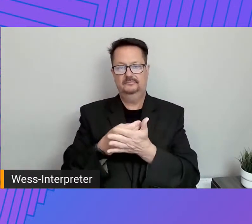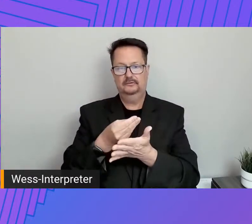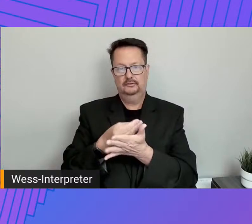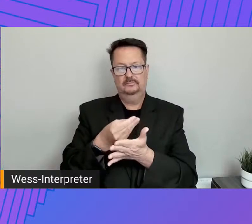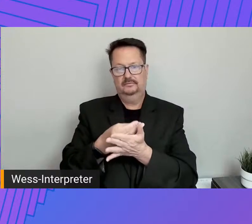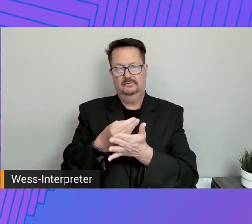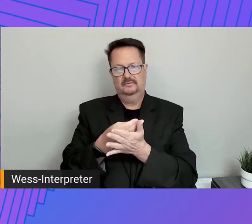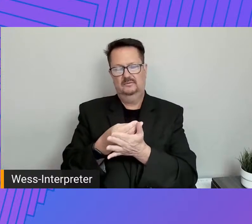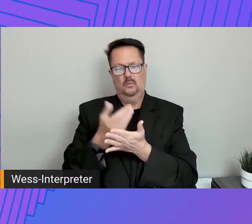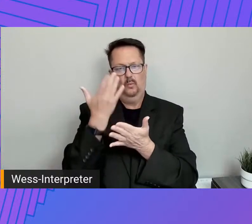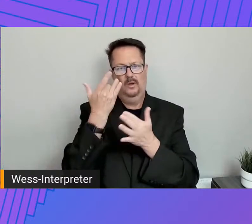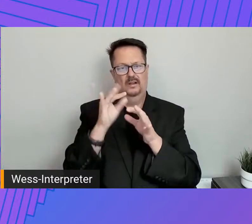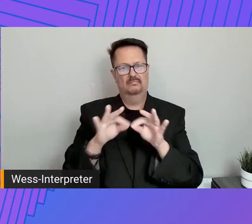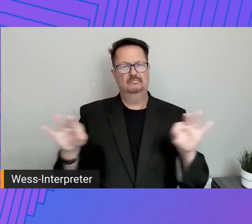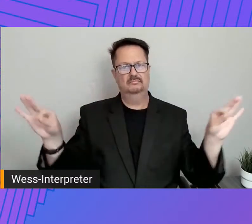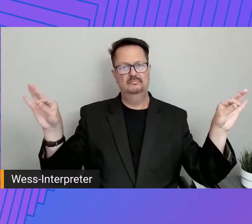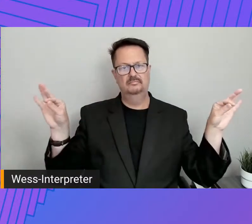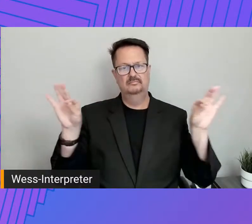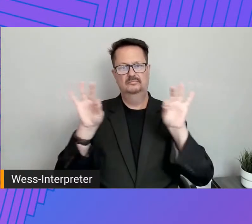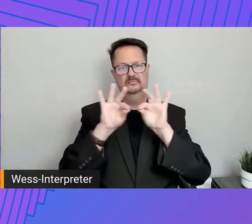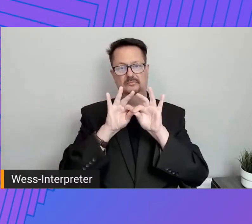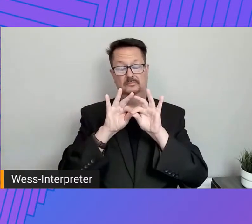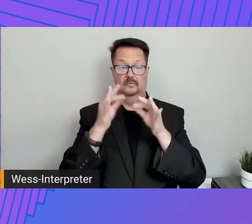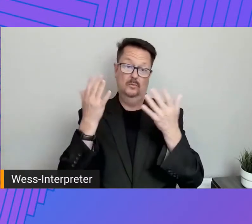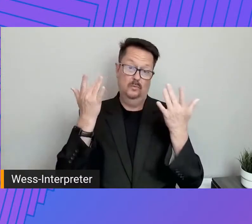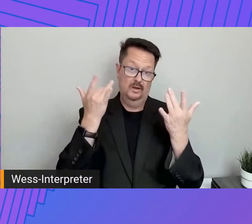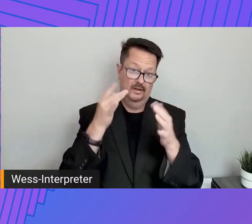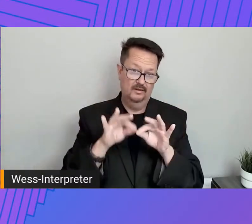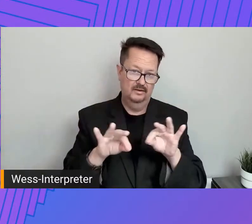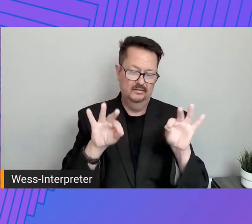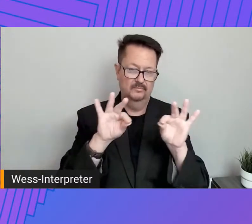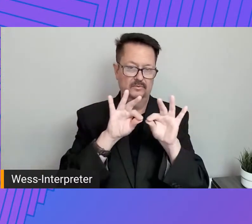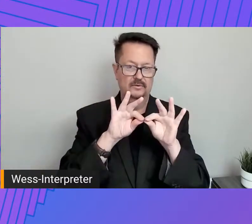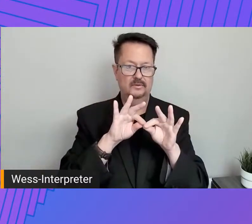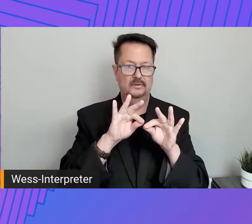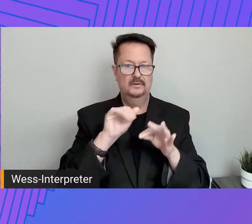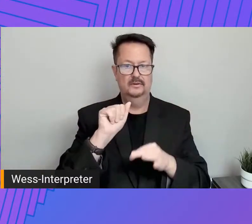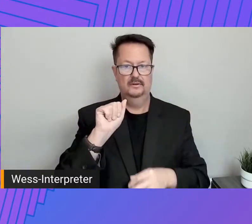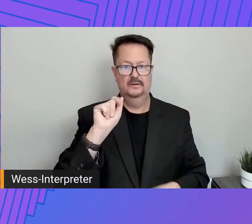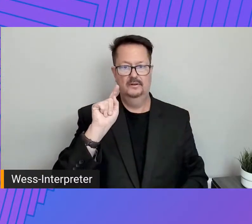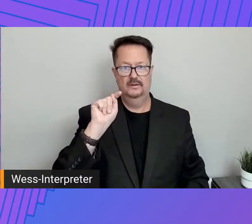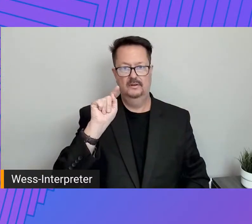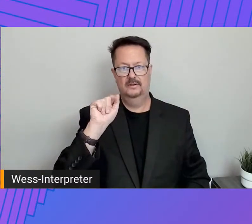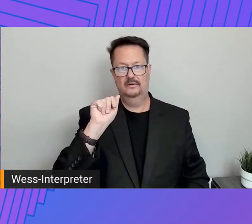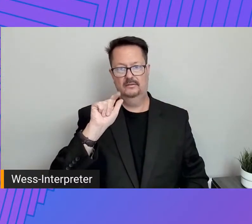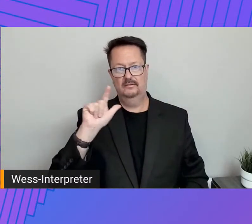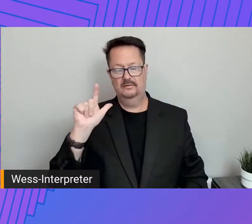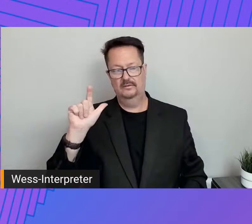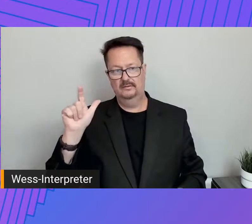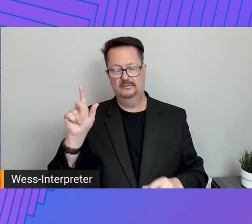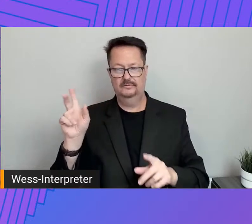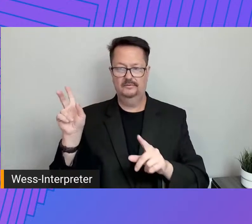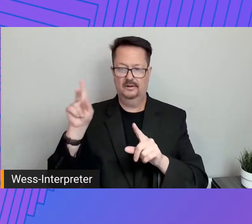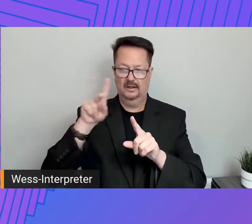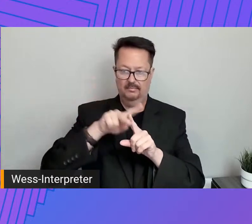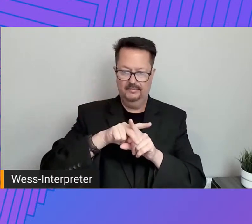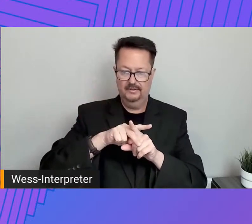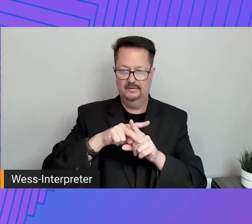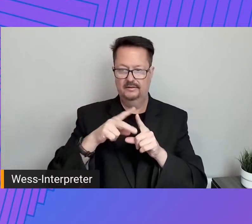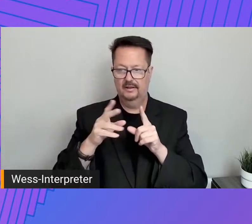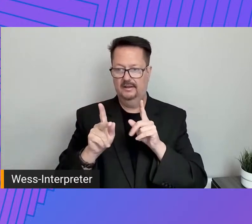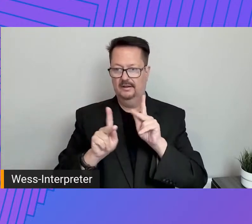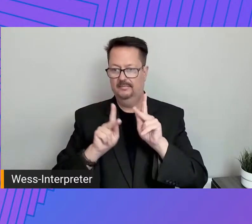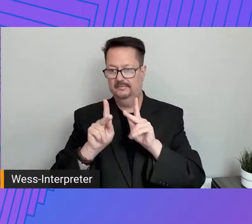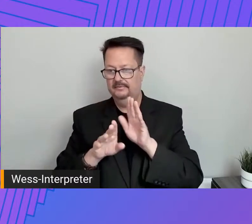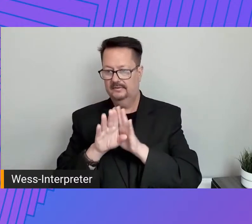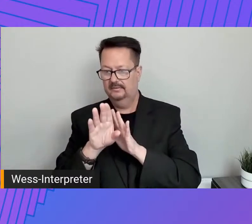that matters so much, or why that matters at all to applications and application developers.